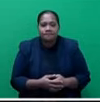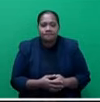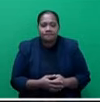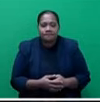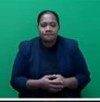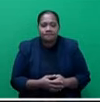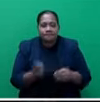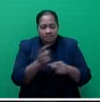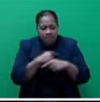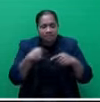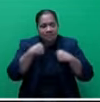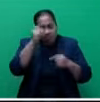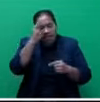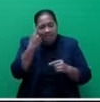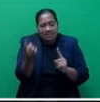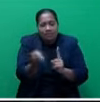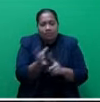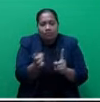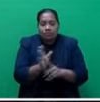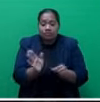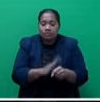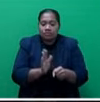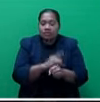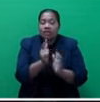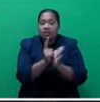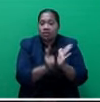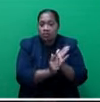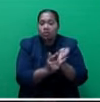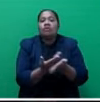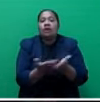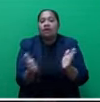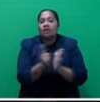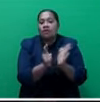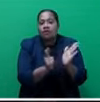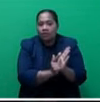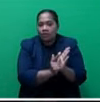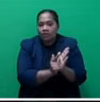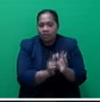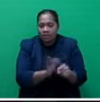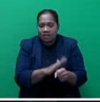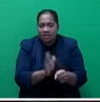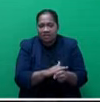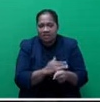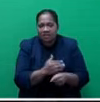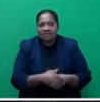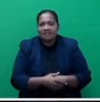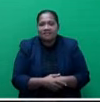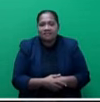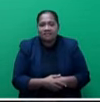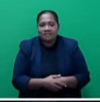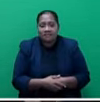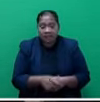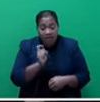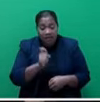we understand the importance of making the laws and how the laws are made. If you look